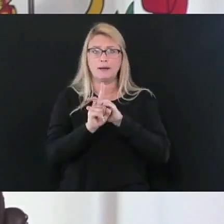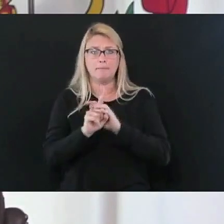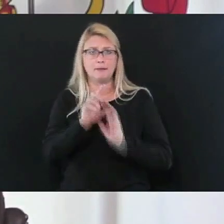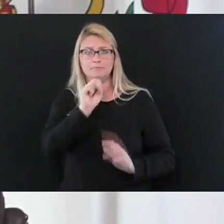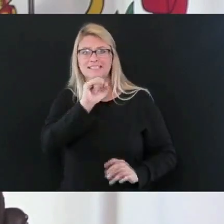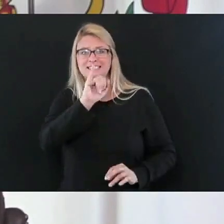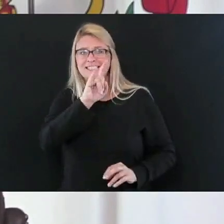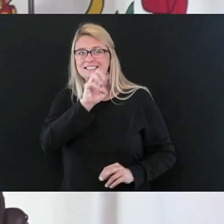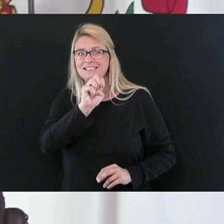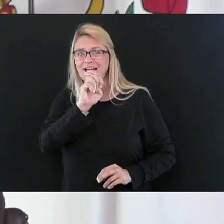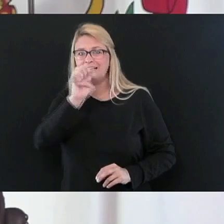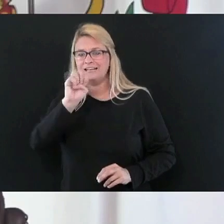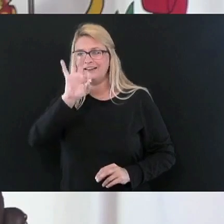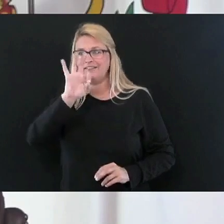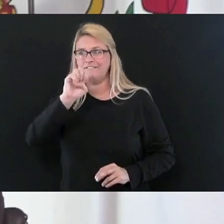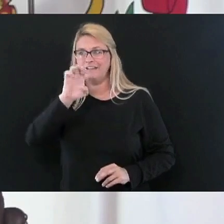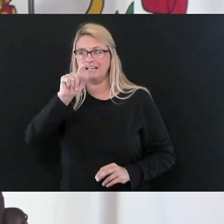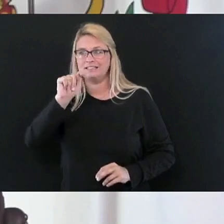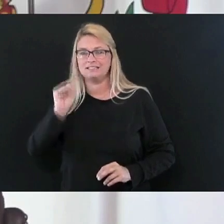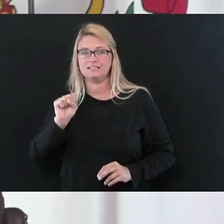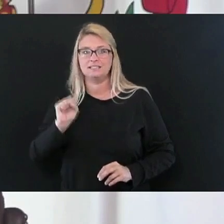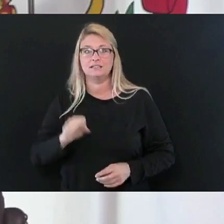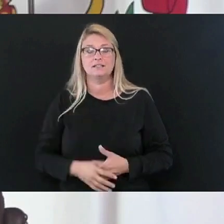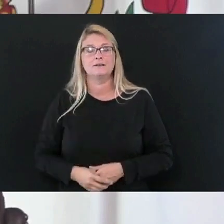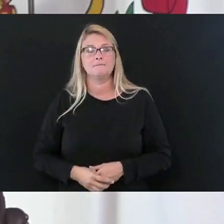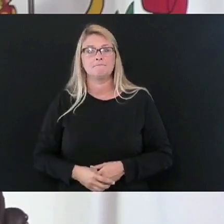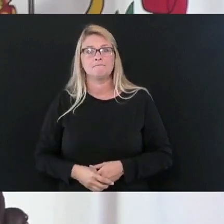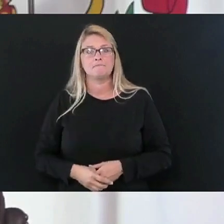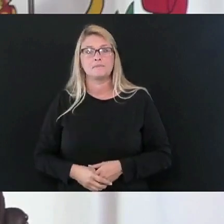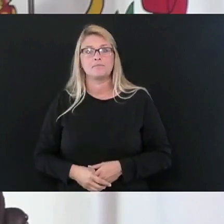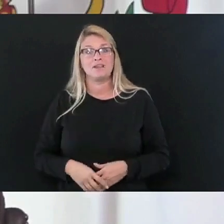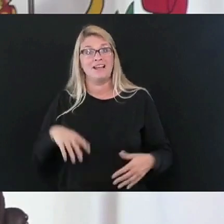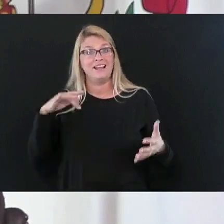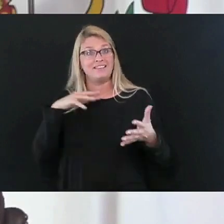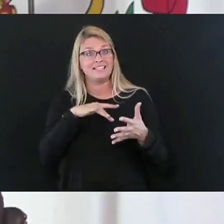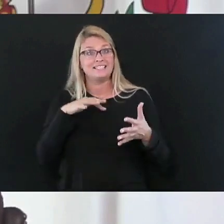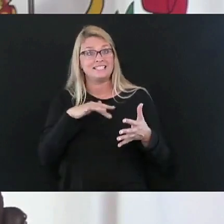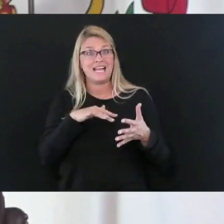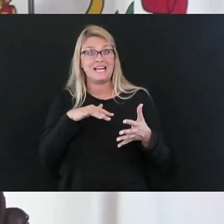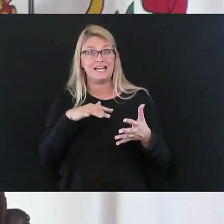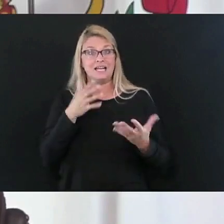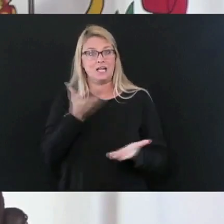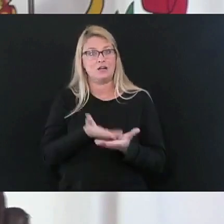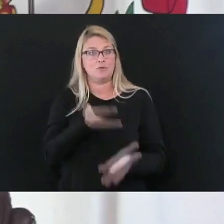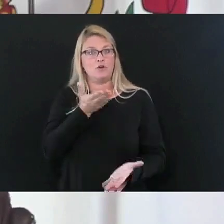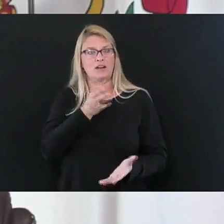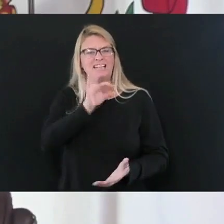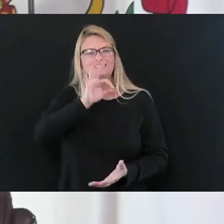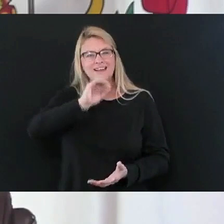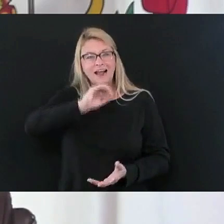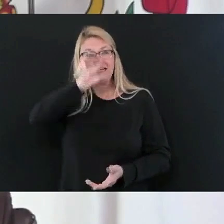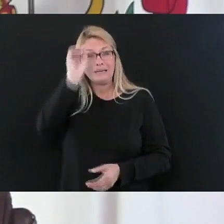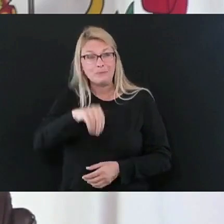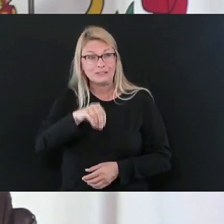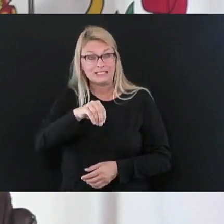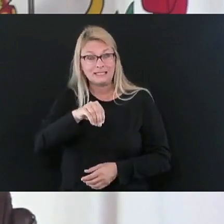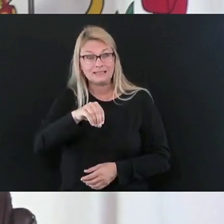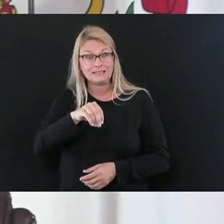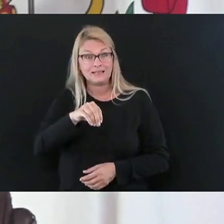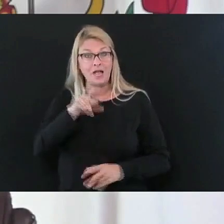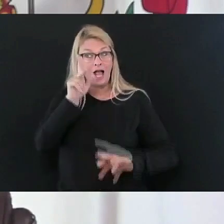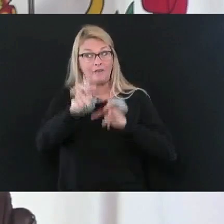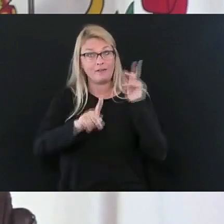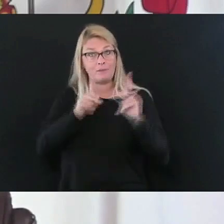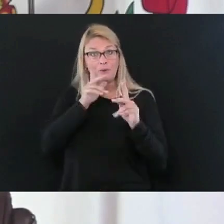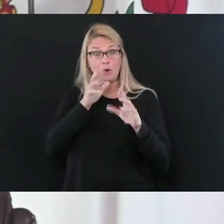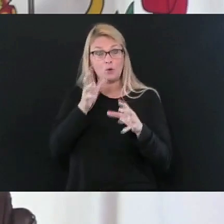whatsoever. The study is showing that 90+% of those that have received